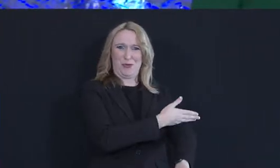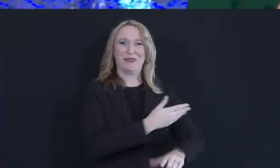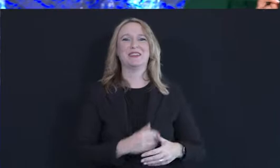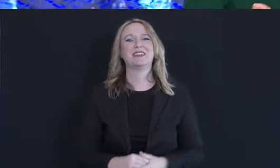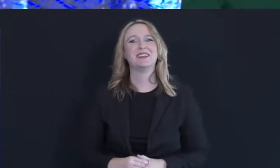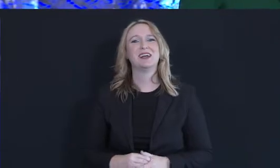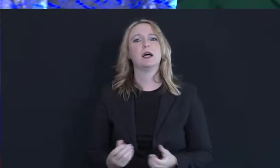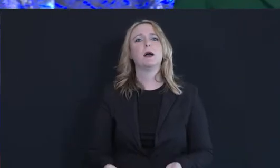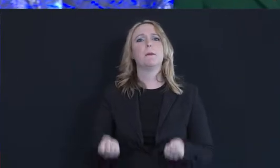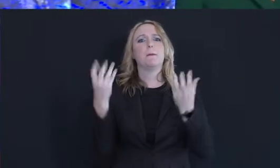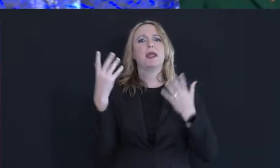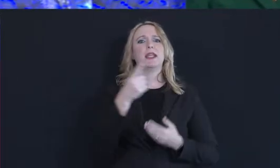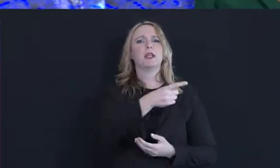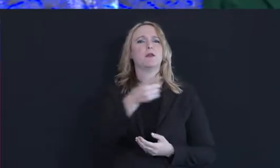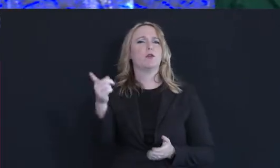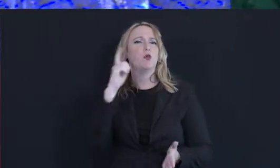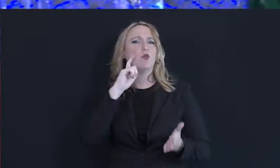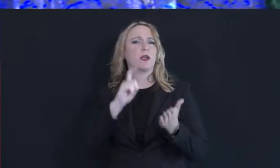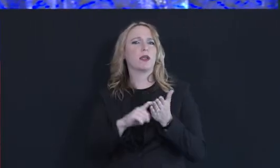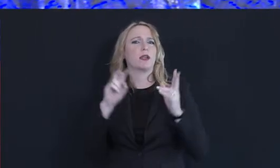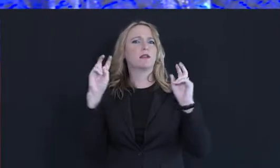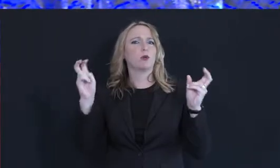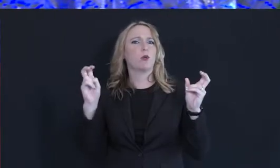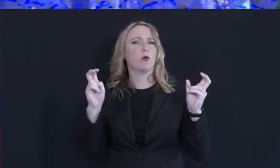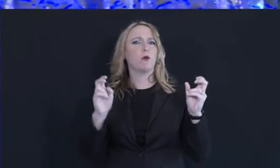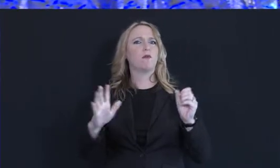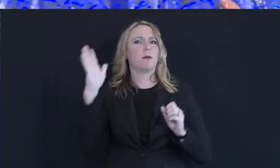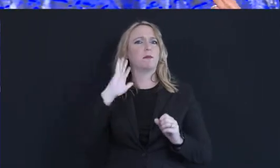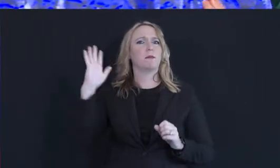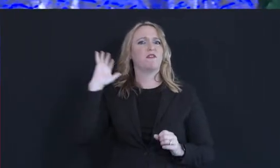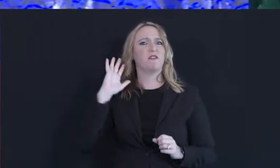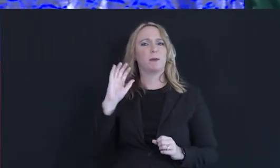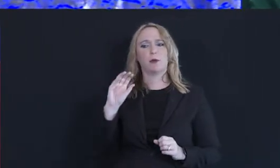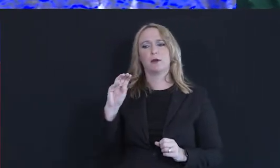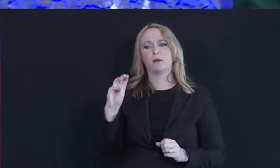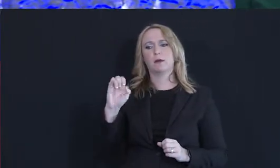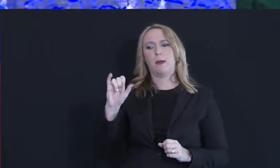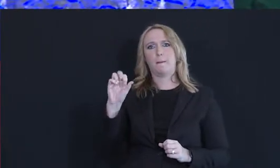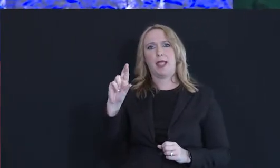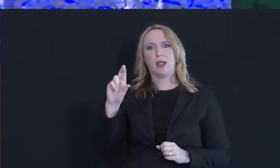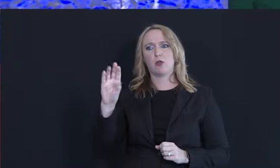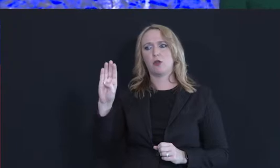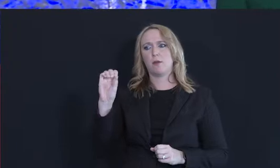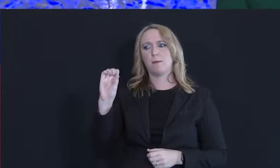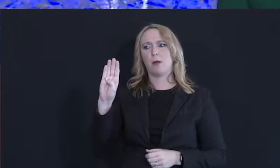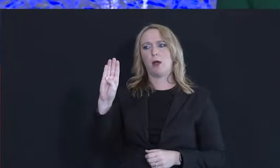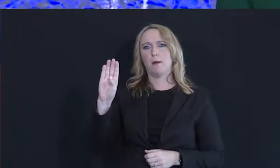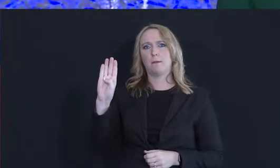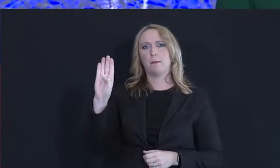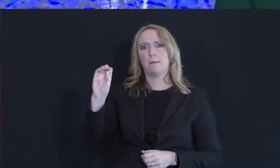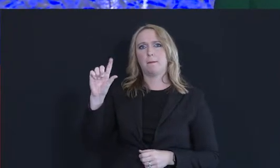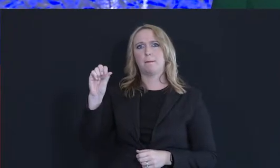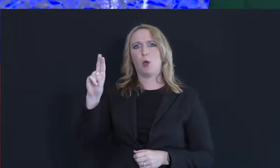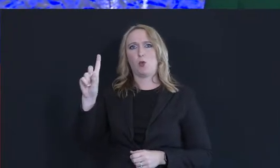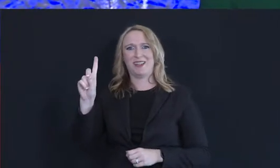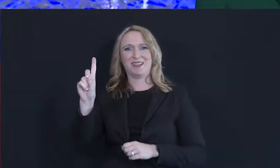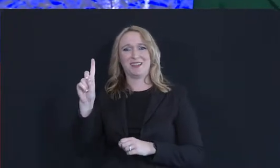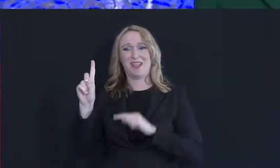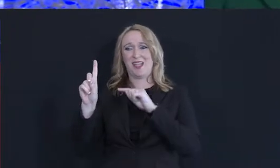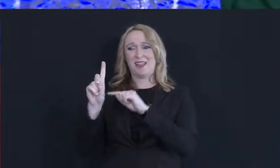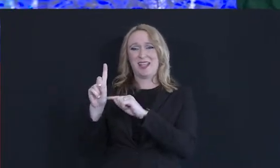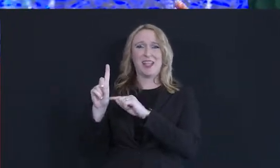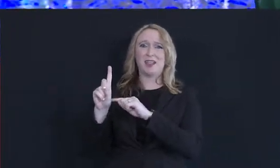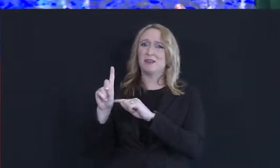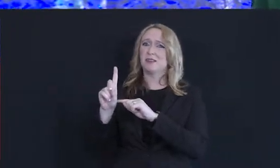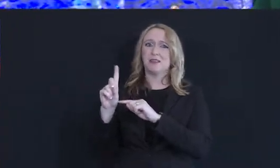recognize that quote from former mayor Bob Bowen a man that all of us really admired mayor Bolin instilled in